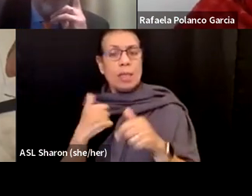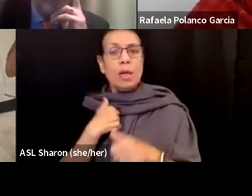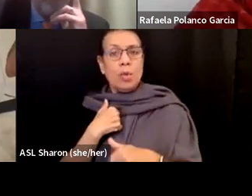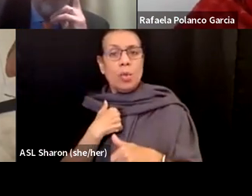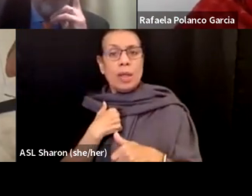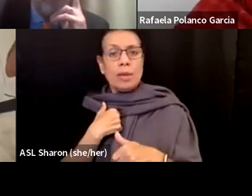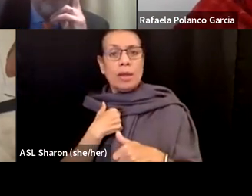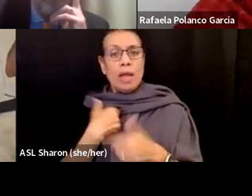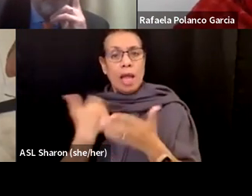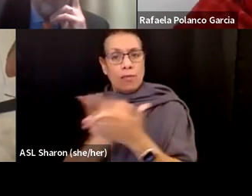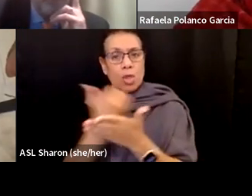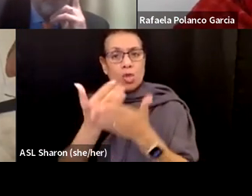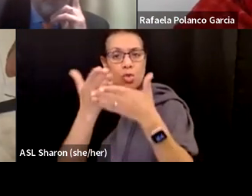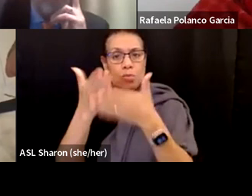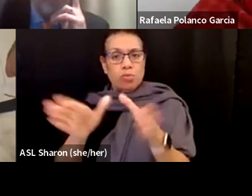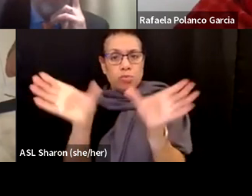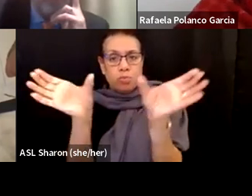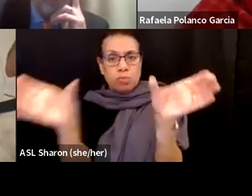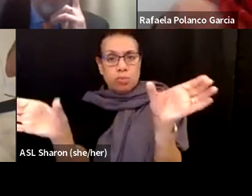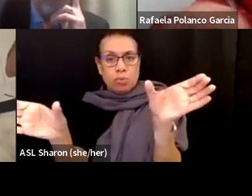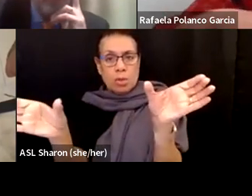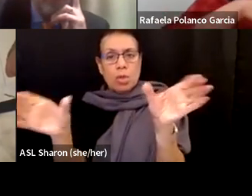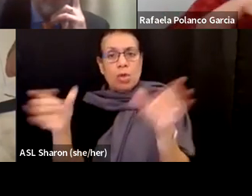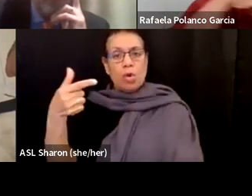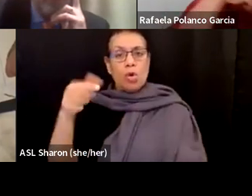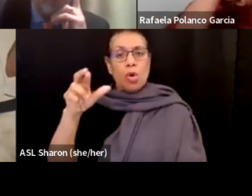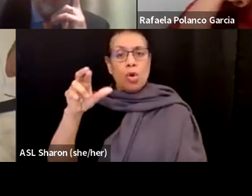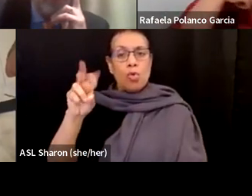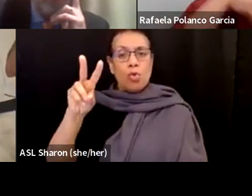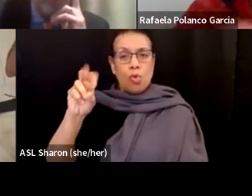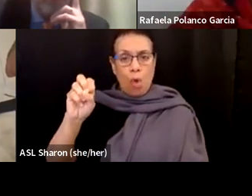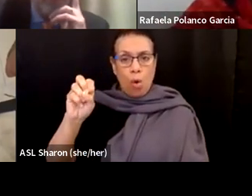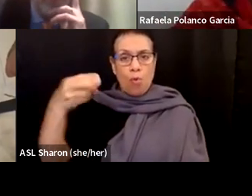to to this new grade configuration for the grove hall alliance set of schools